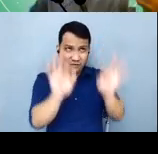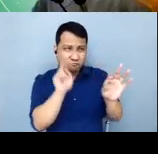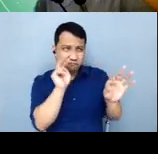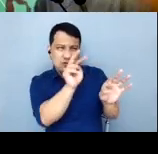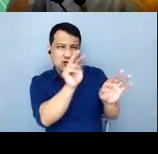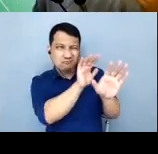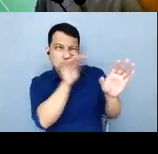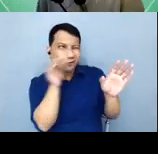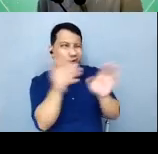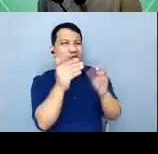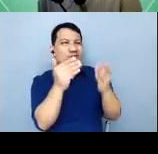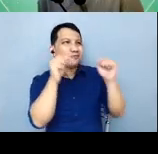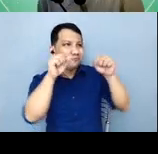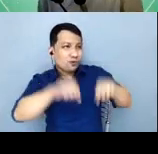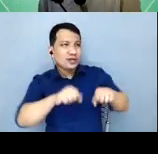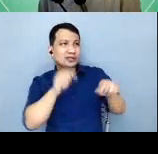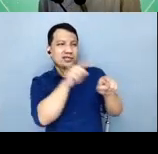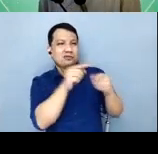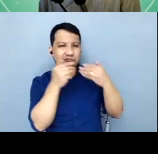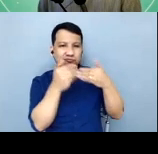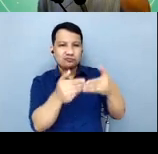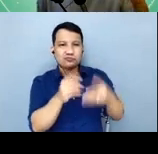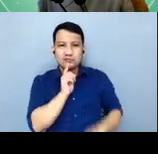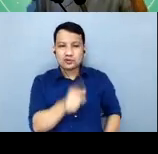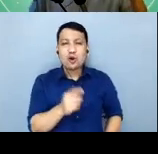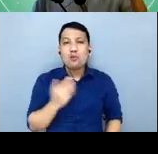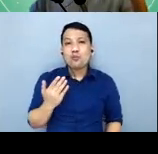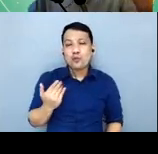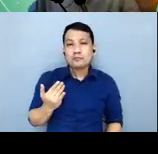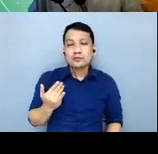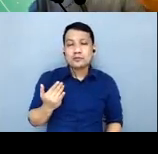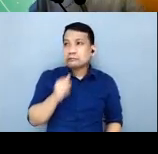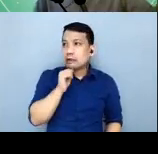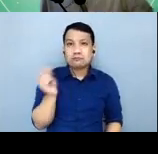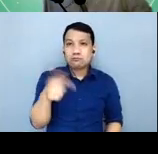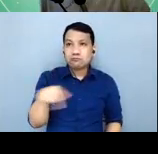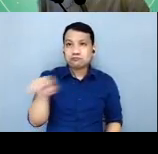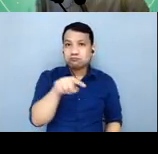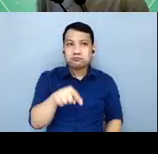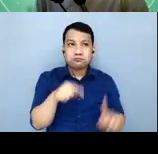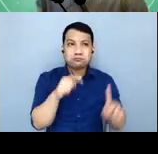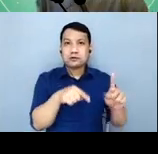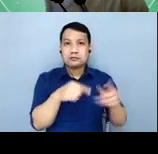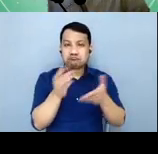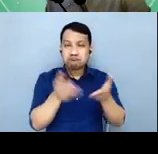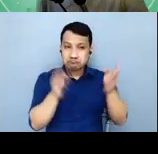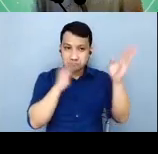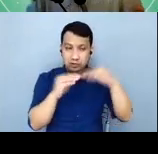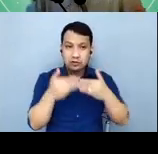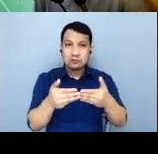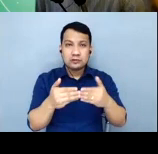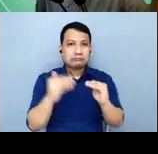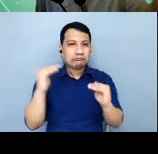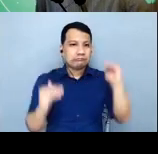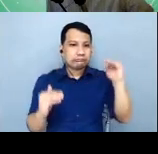all parts in order to be truly sustainable. Because not being able to address one part of the problem is